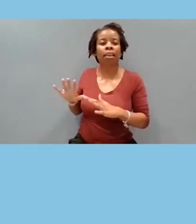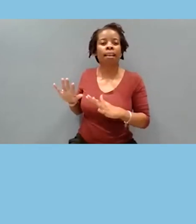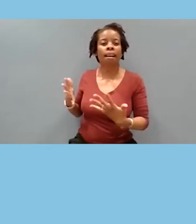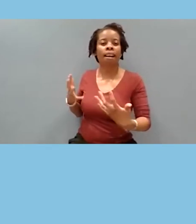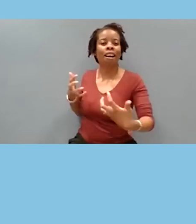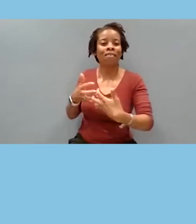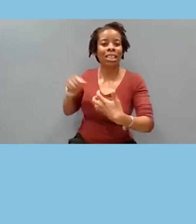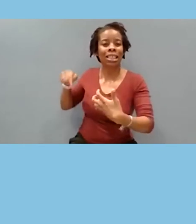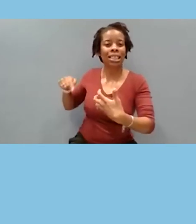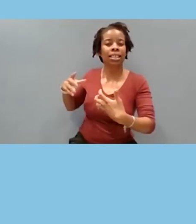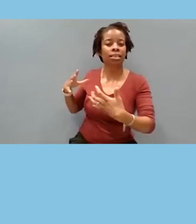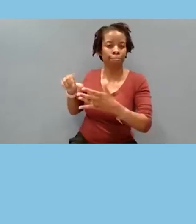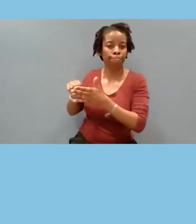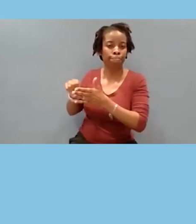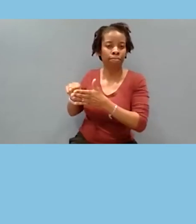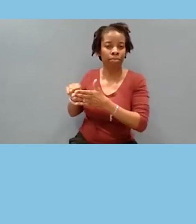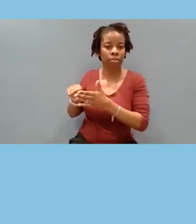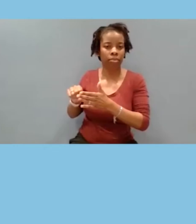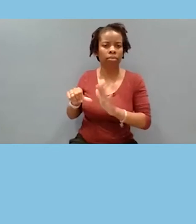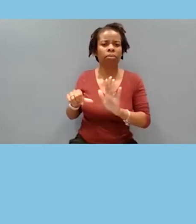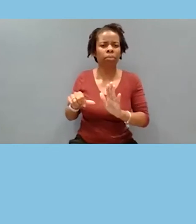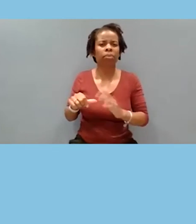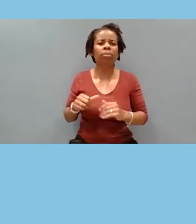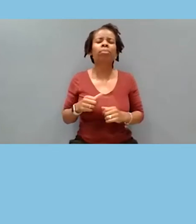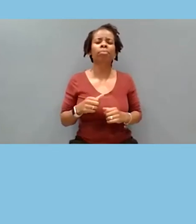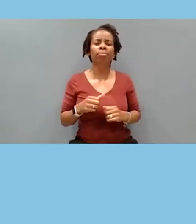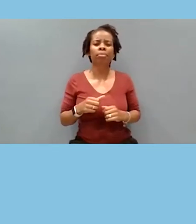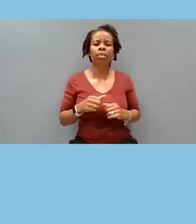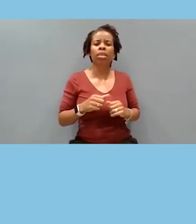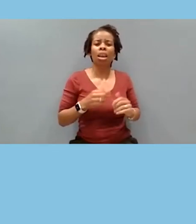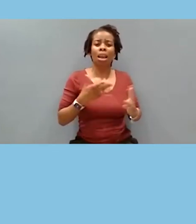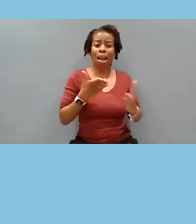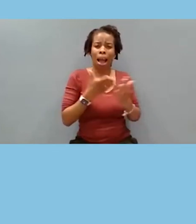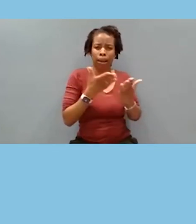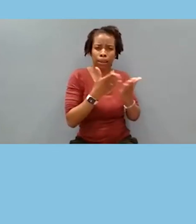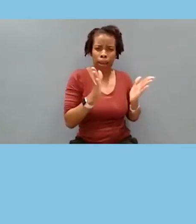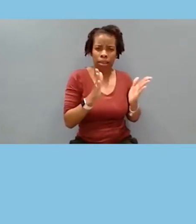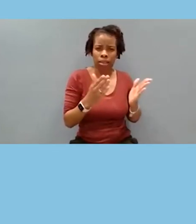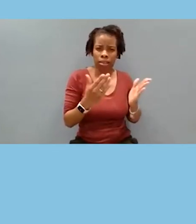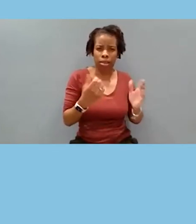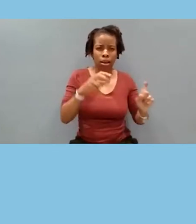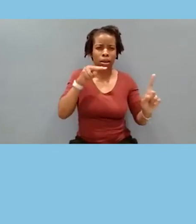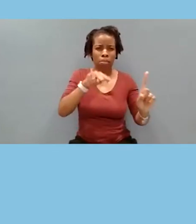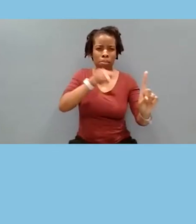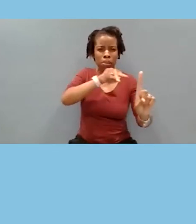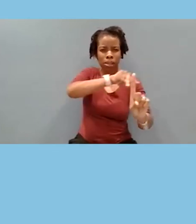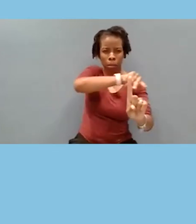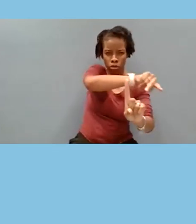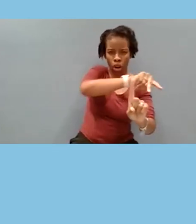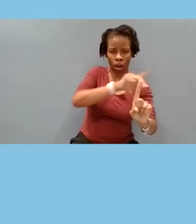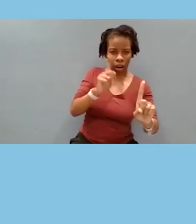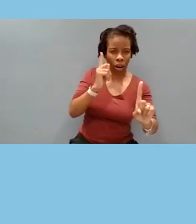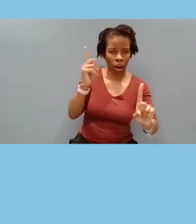way to consider how access is a form of perception is by considering the universal icon of access.